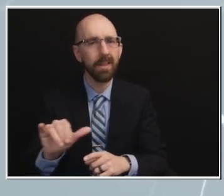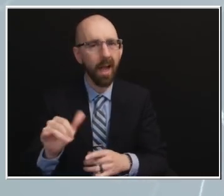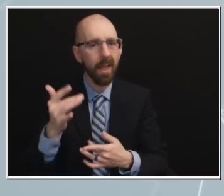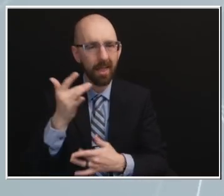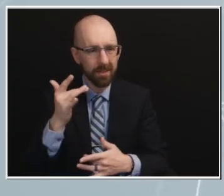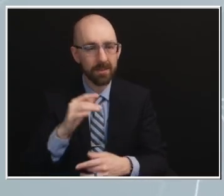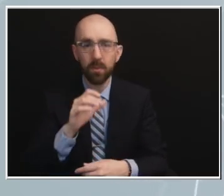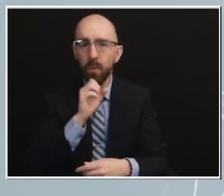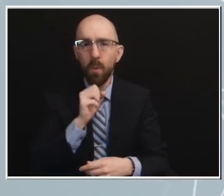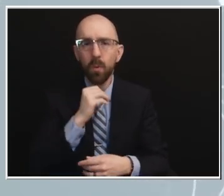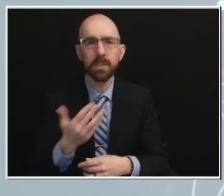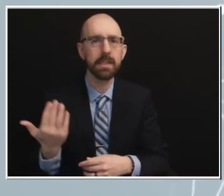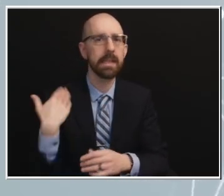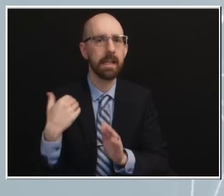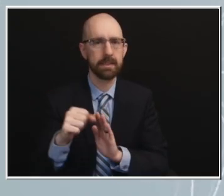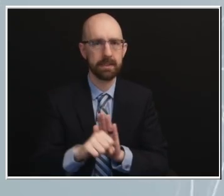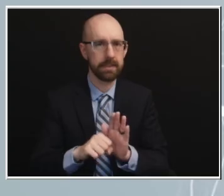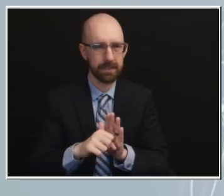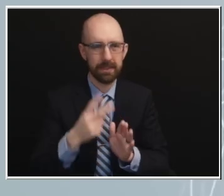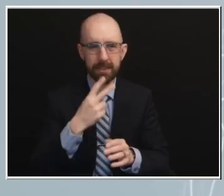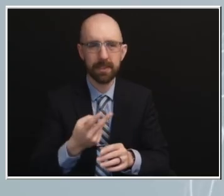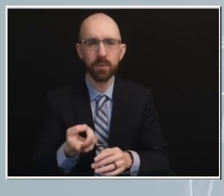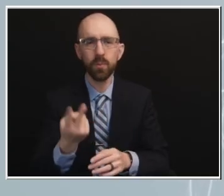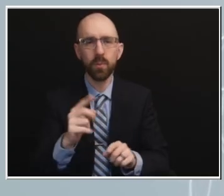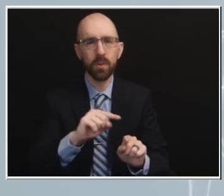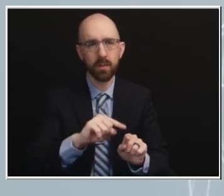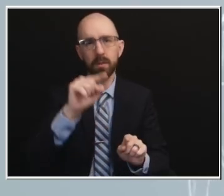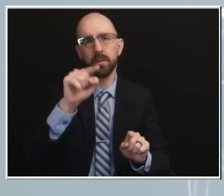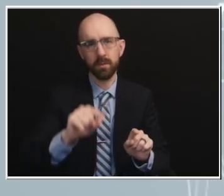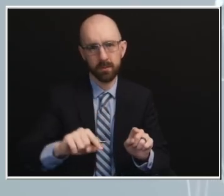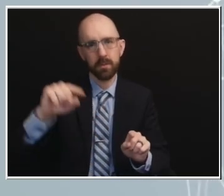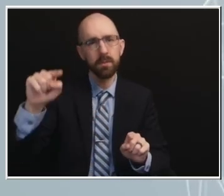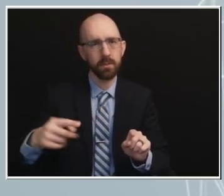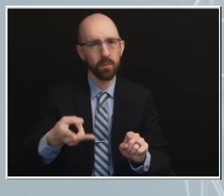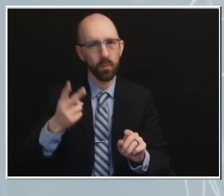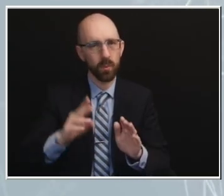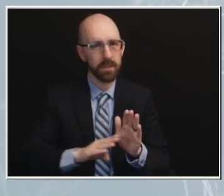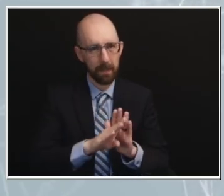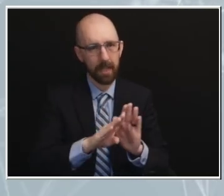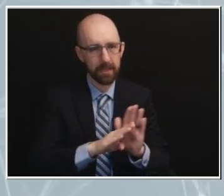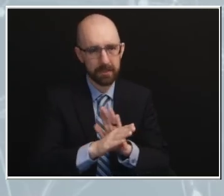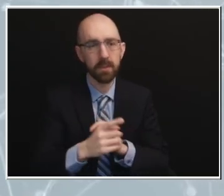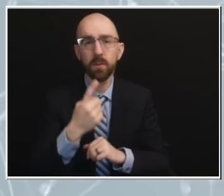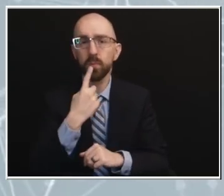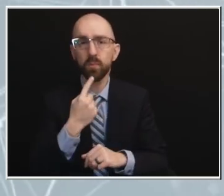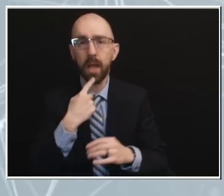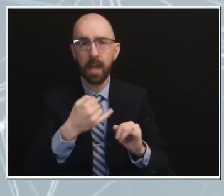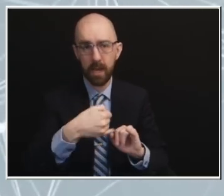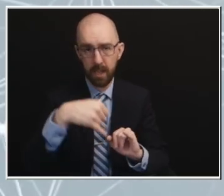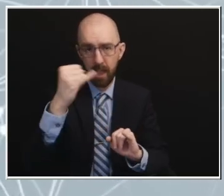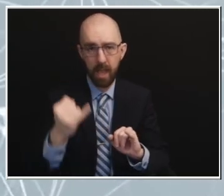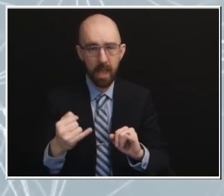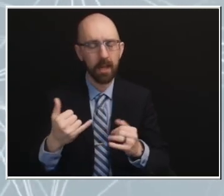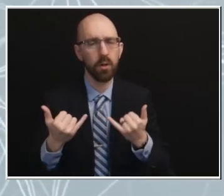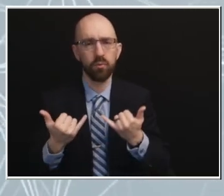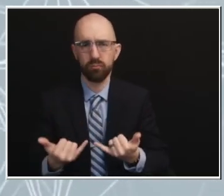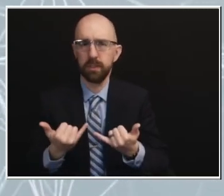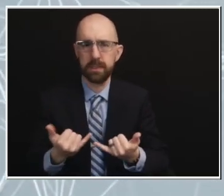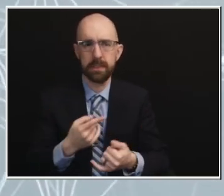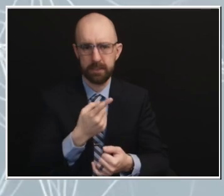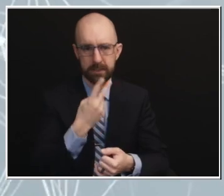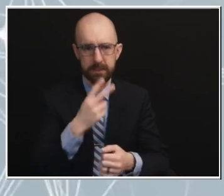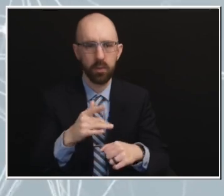last season. You can see there were 2 spikes, 2 peaks. The red line is where we are currently. You can see that